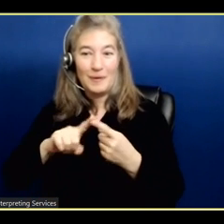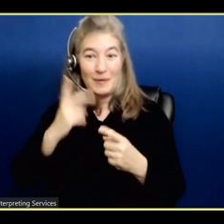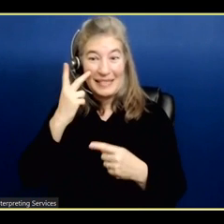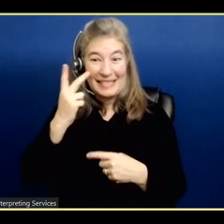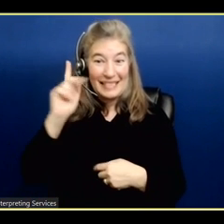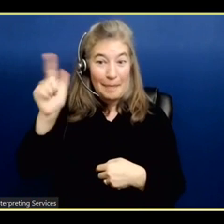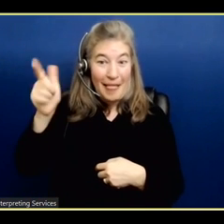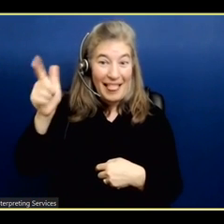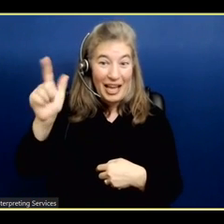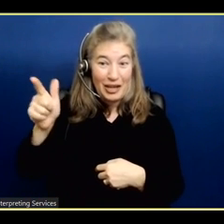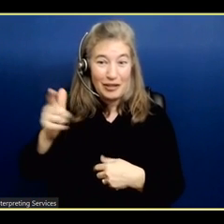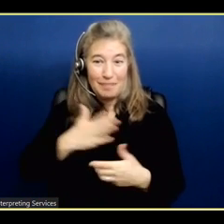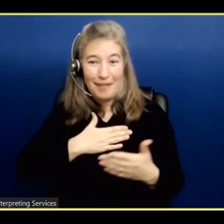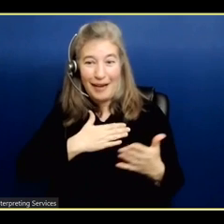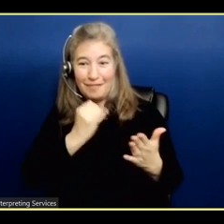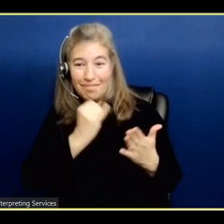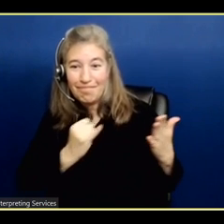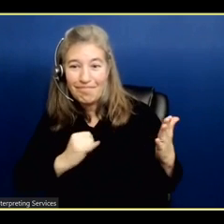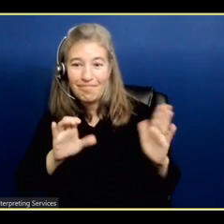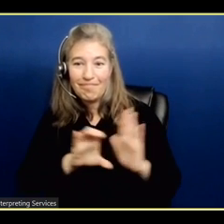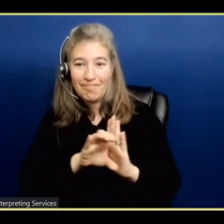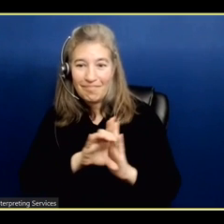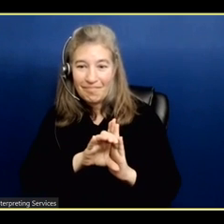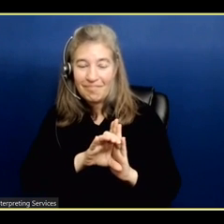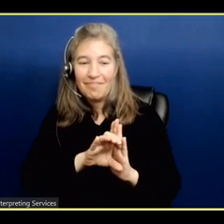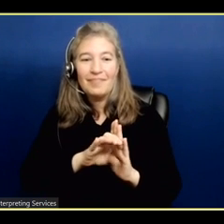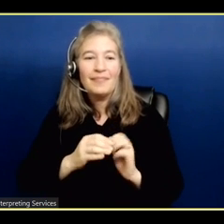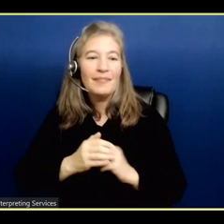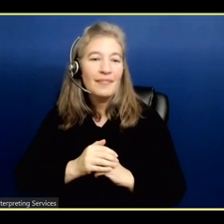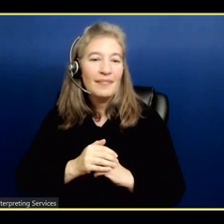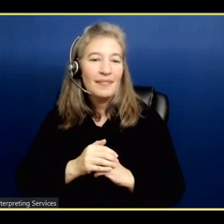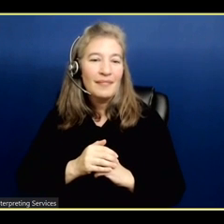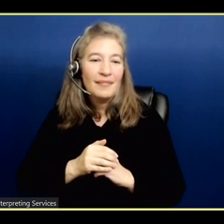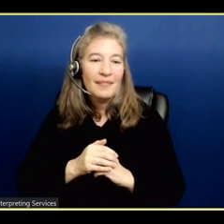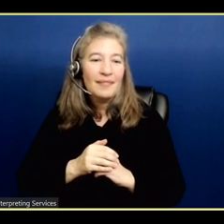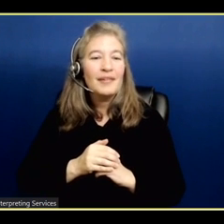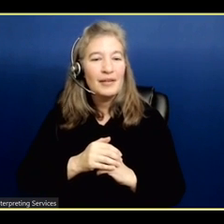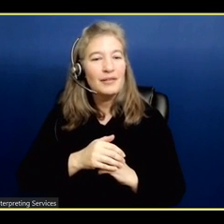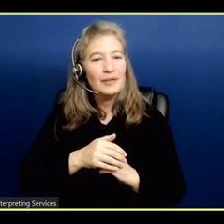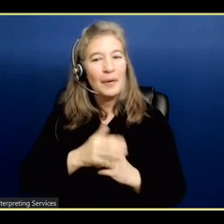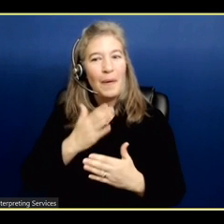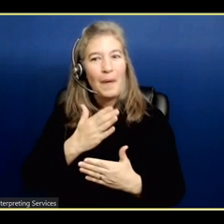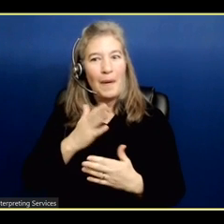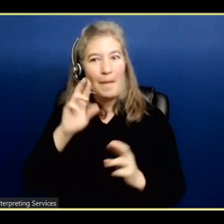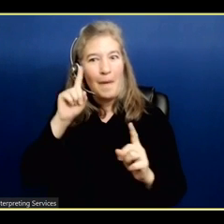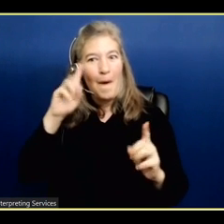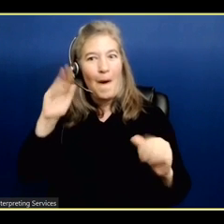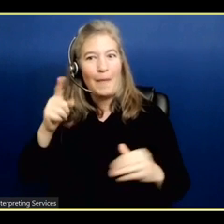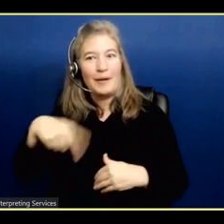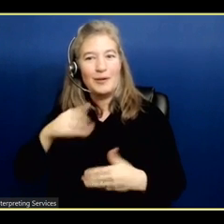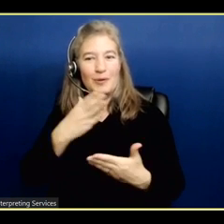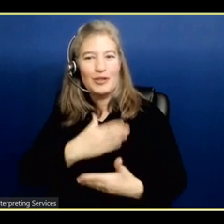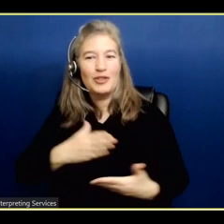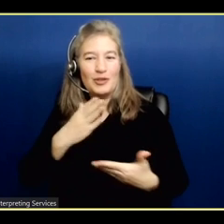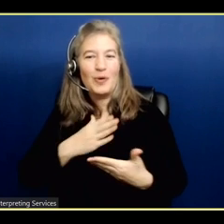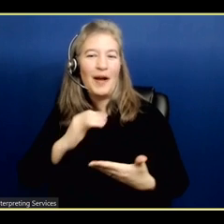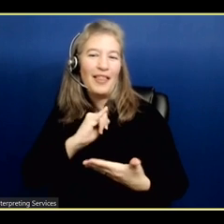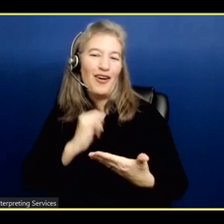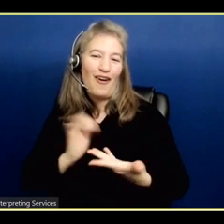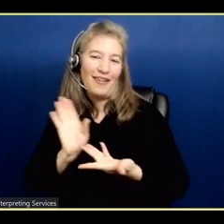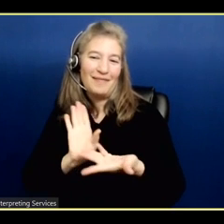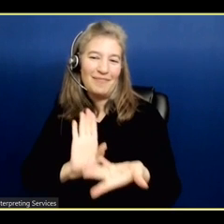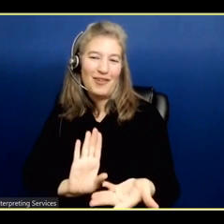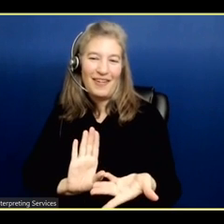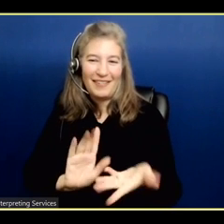collective project, or serving as my role as board chair for RECESS, a social justice-based